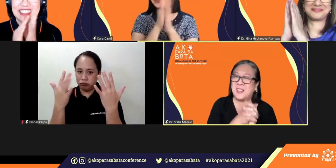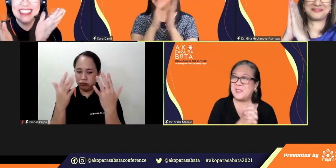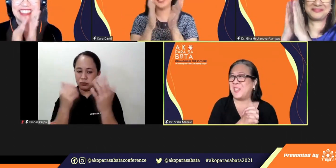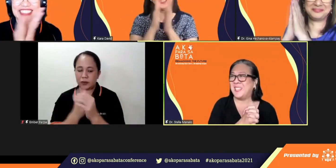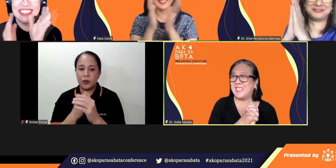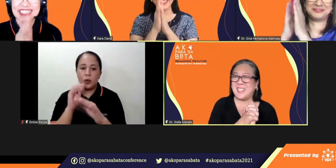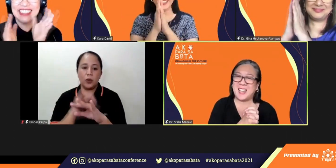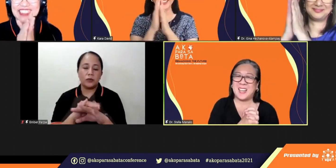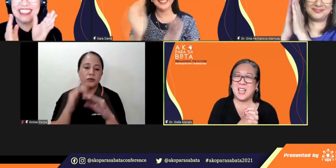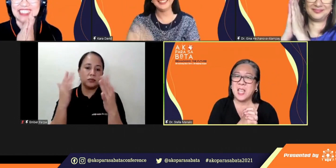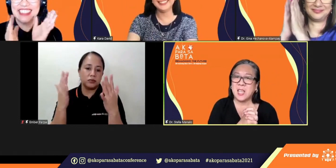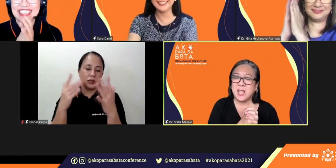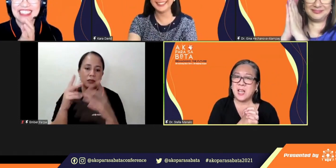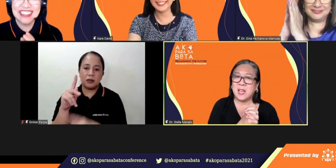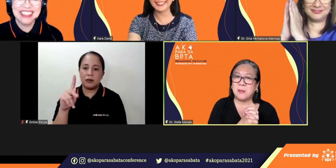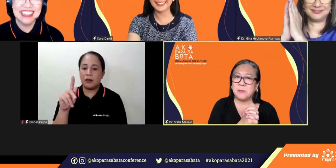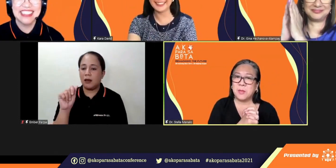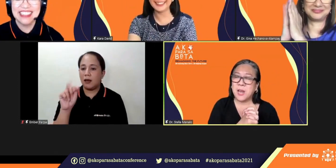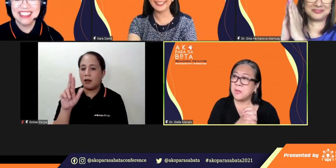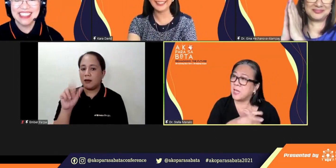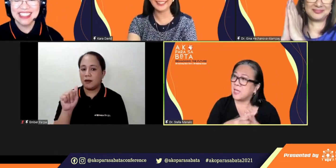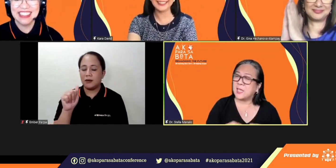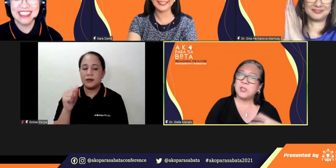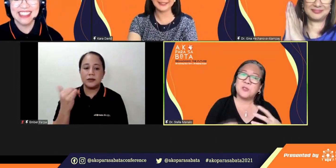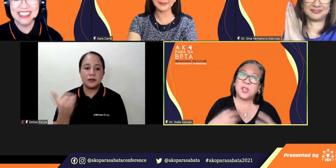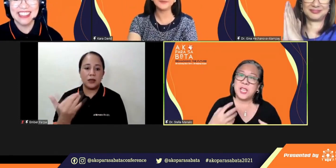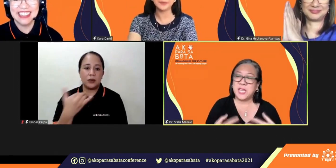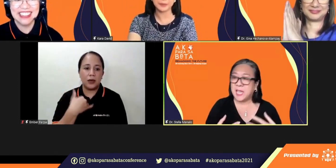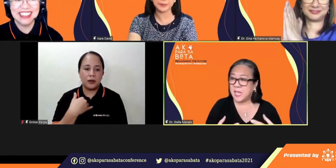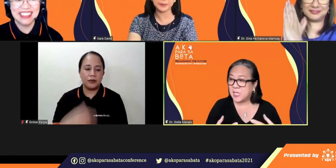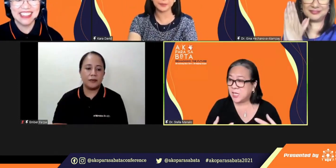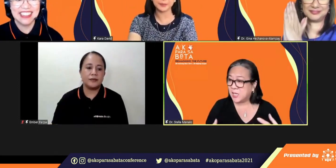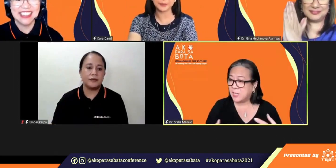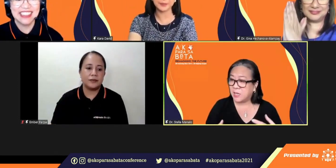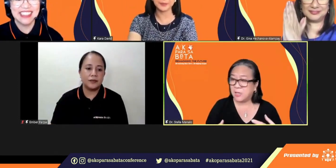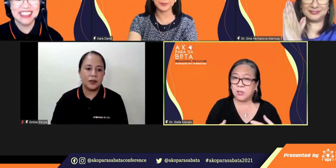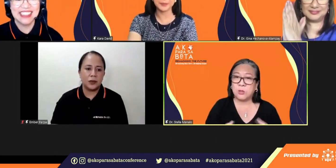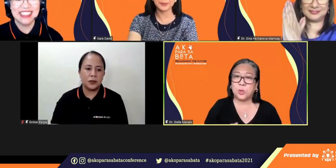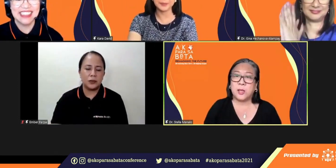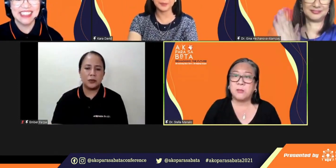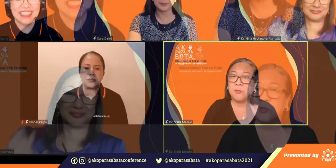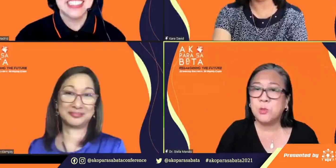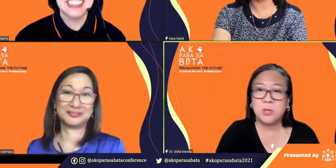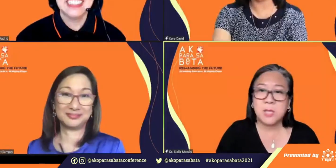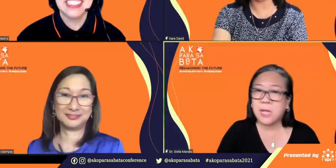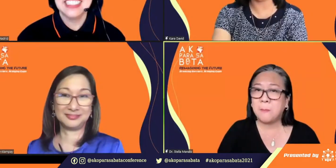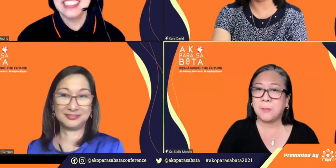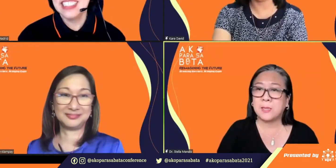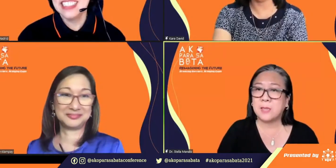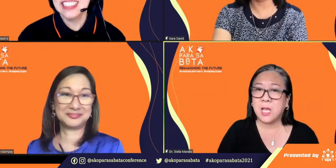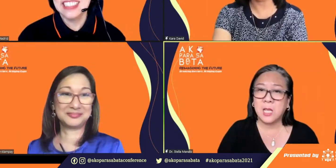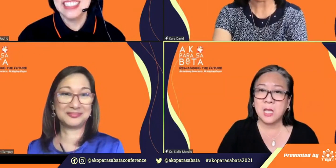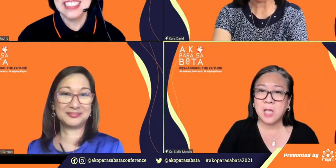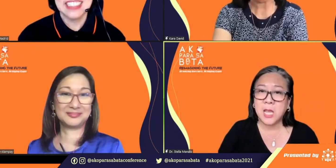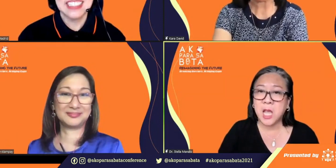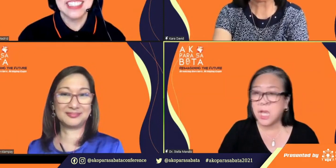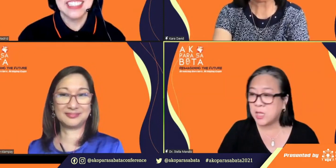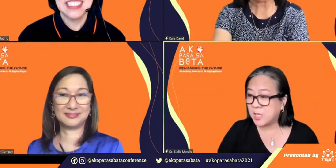Virtual palakpak si Cara. Maraming nga it's very engaging and 12 noon na, lampas